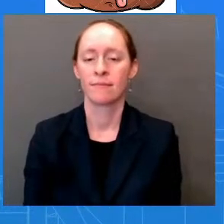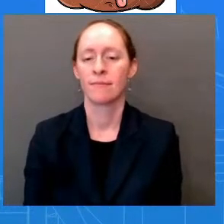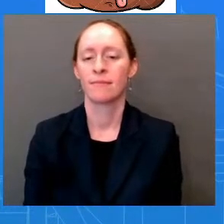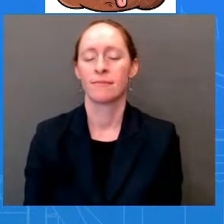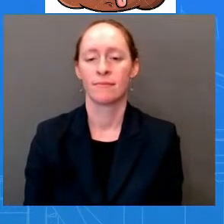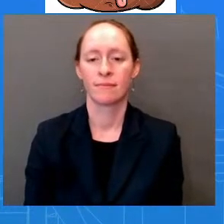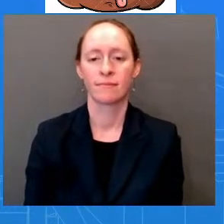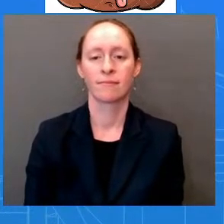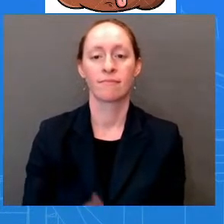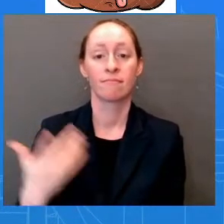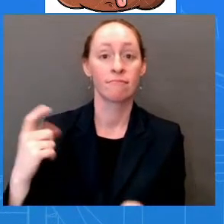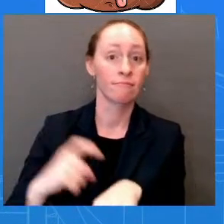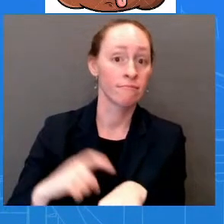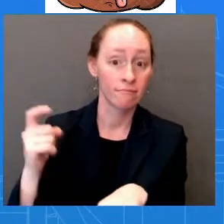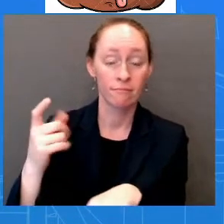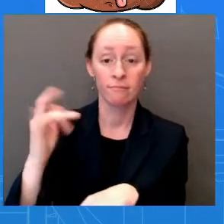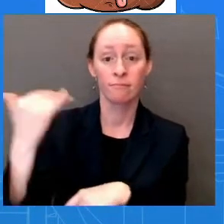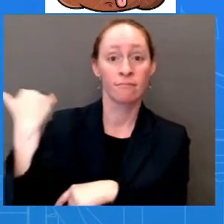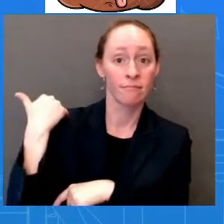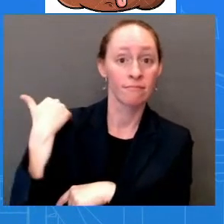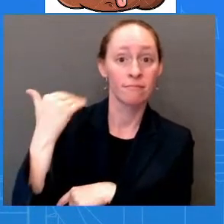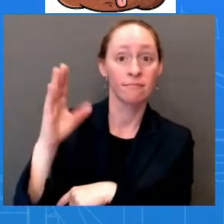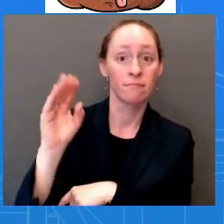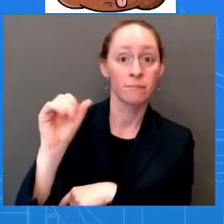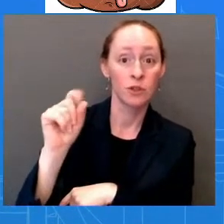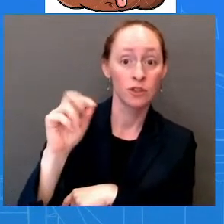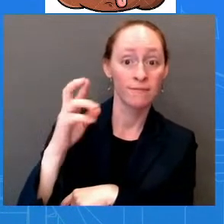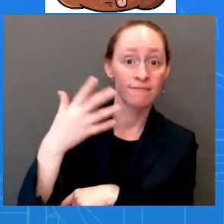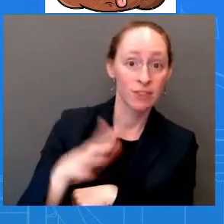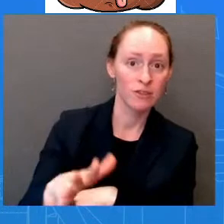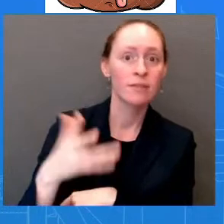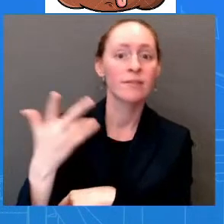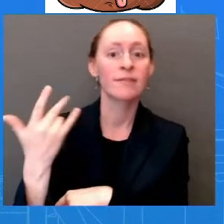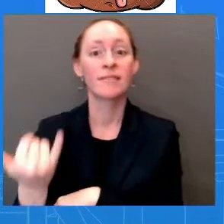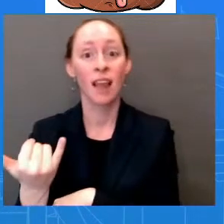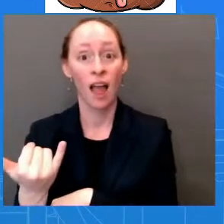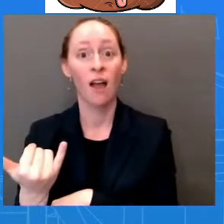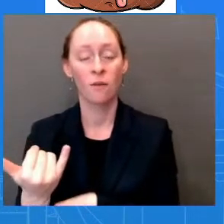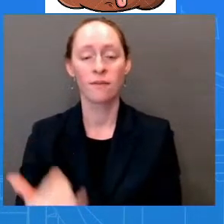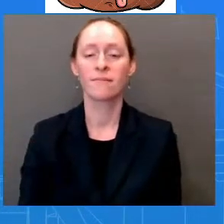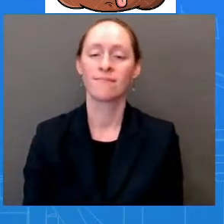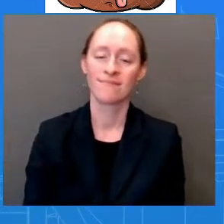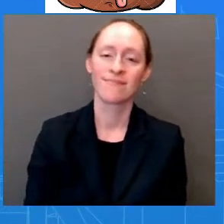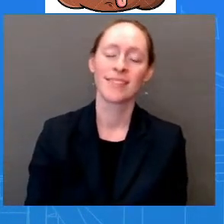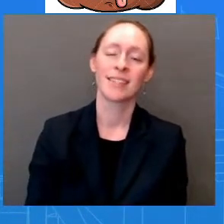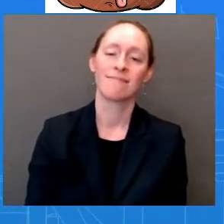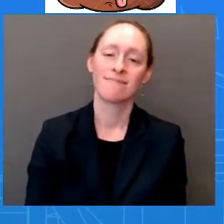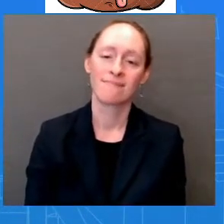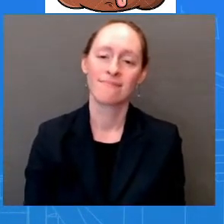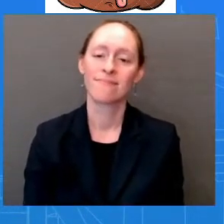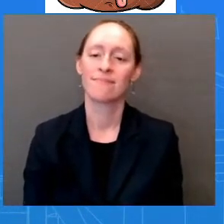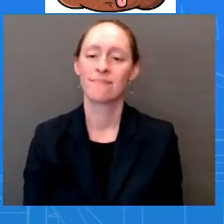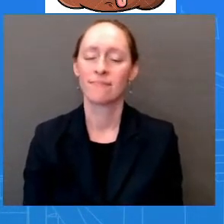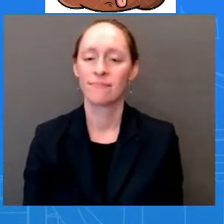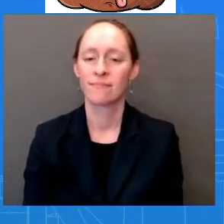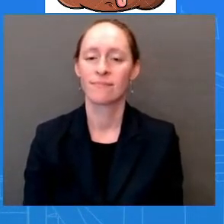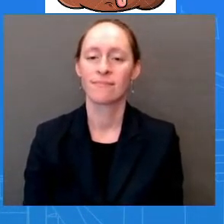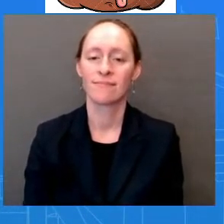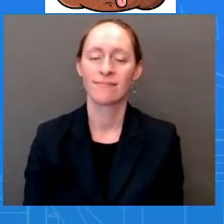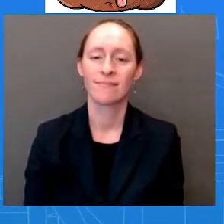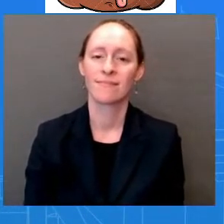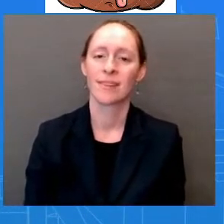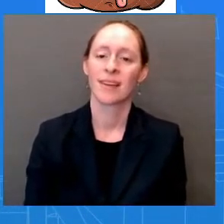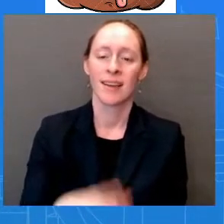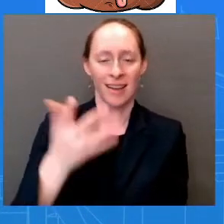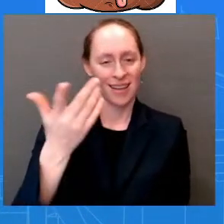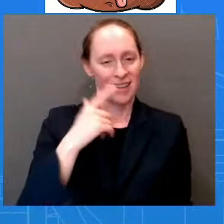fall. Again, there's been a lot of, it's hard to make specific predictions about this virus, but